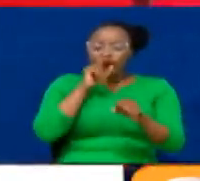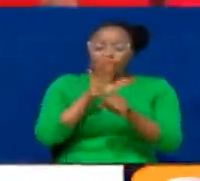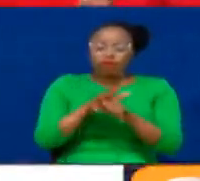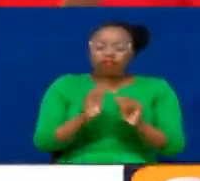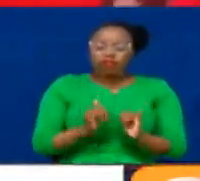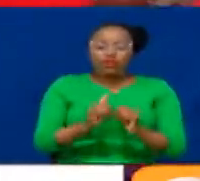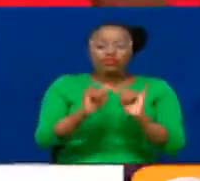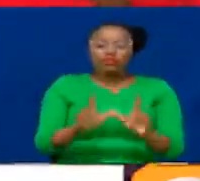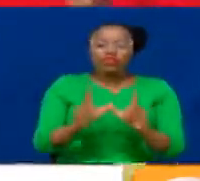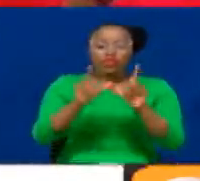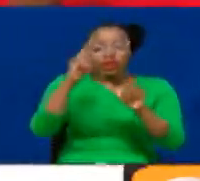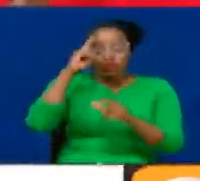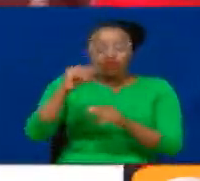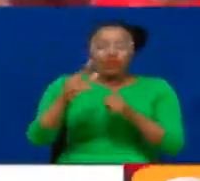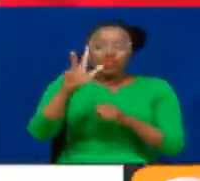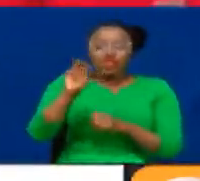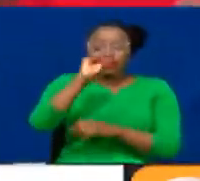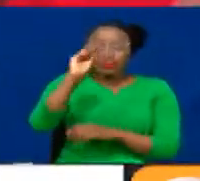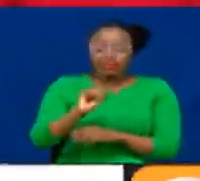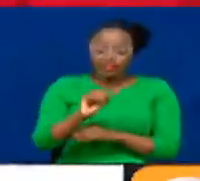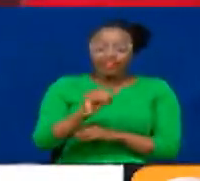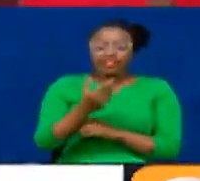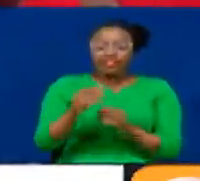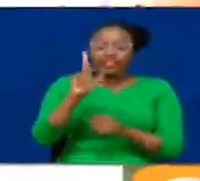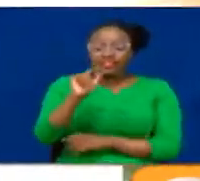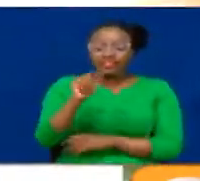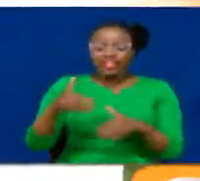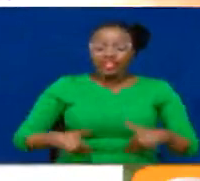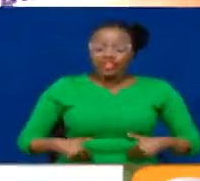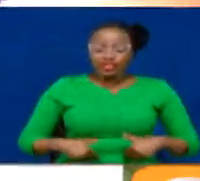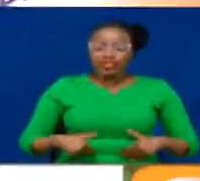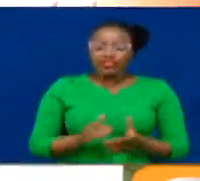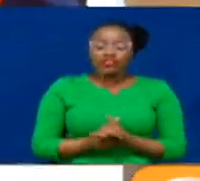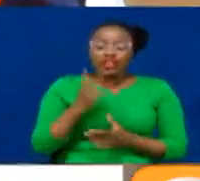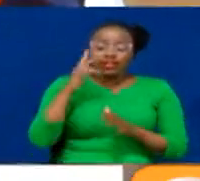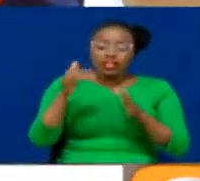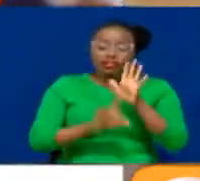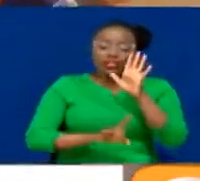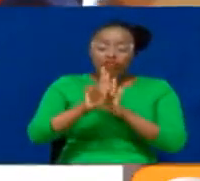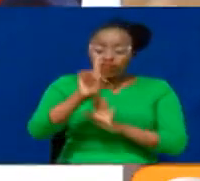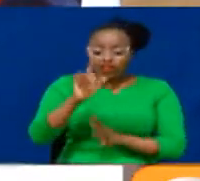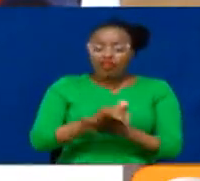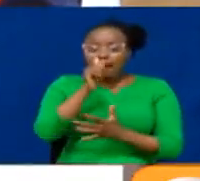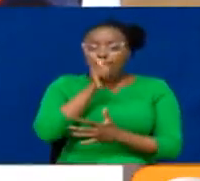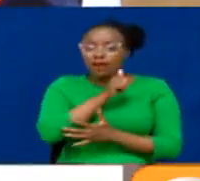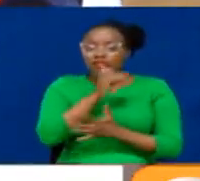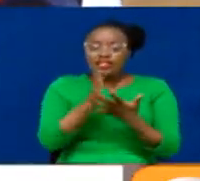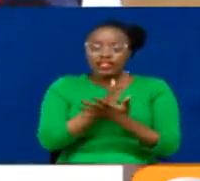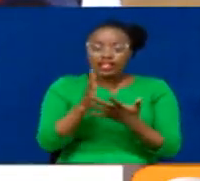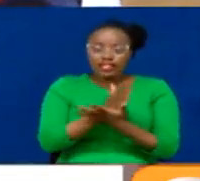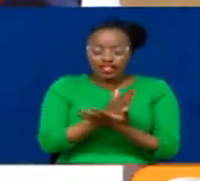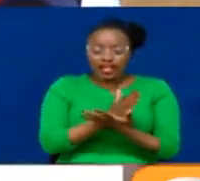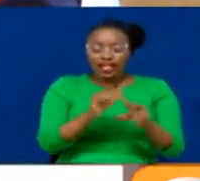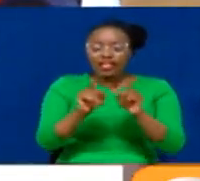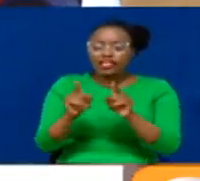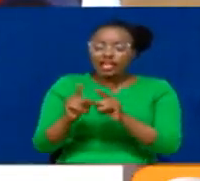promised to implement the award of 30% of tenders to the youth. You must look how we can develop our private sector